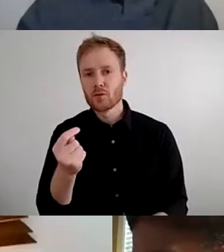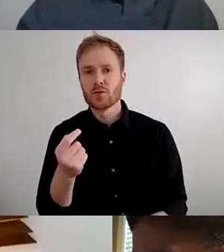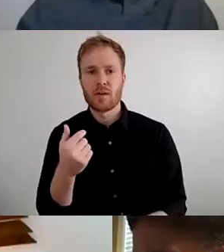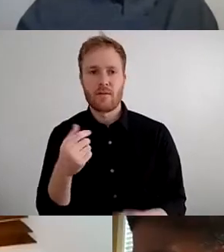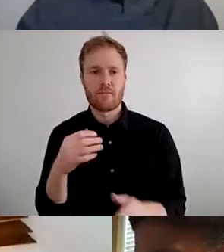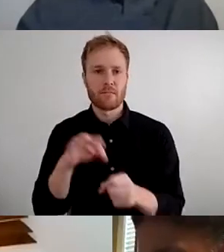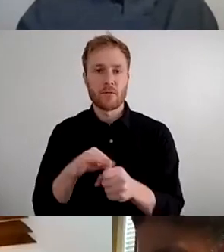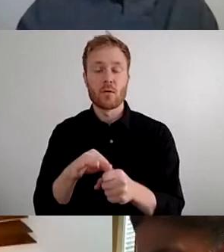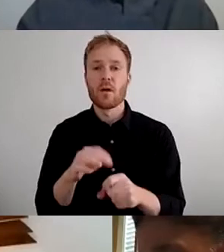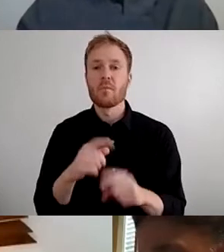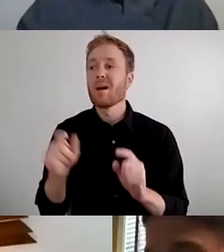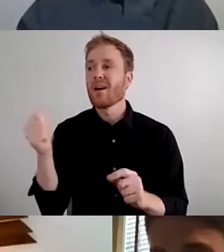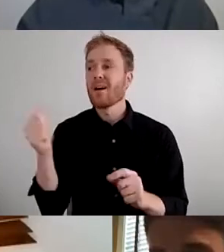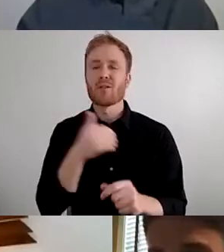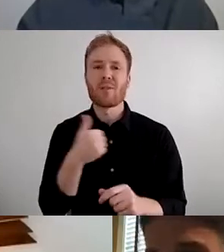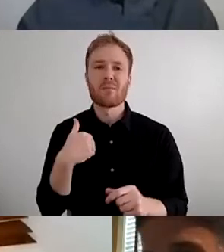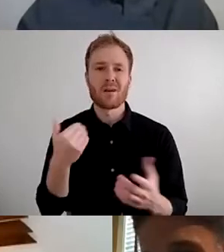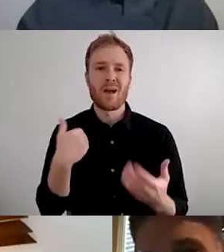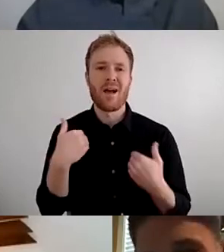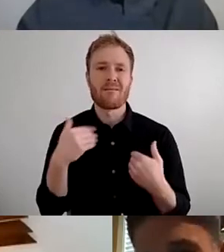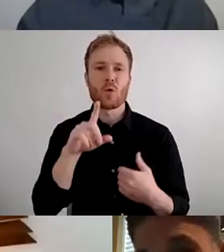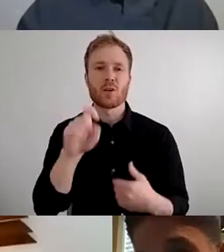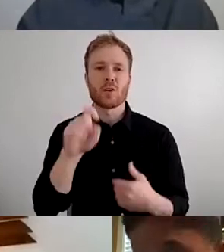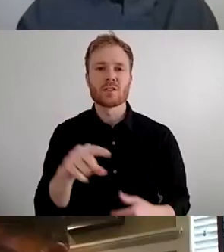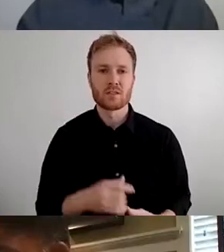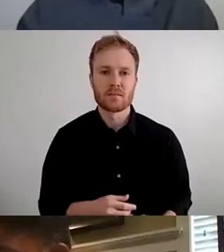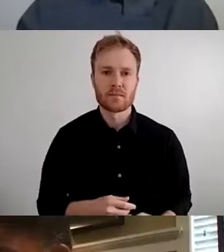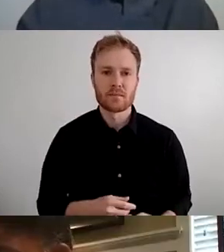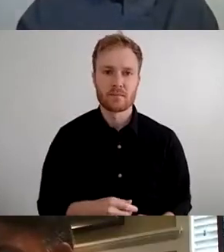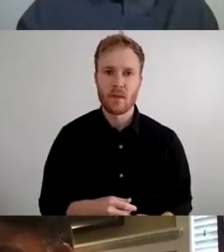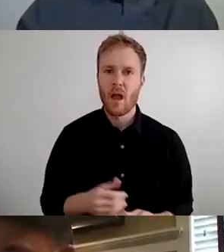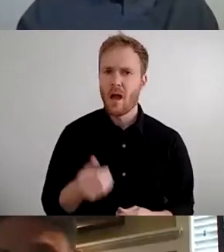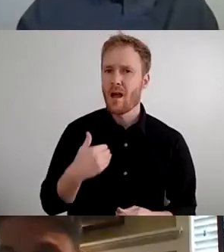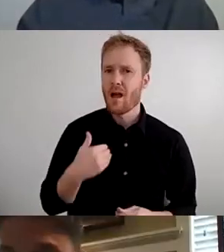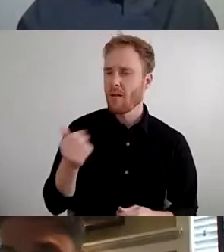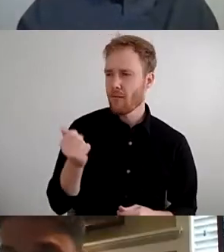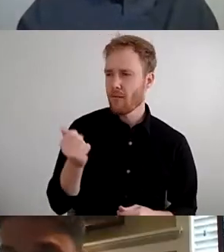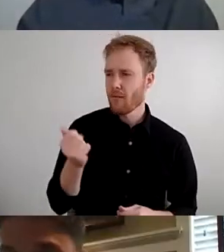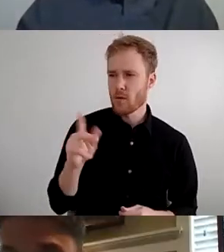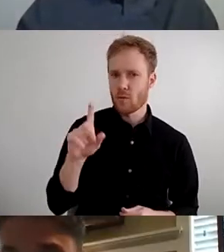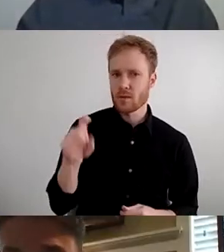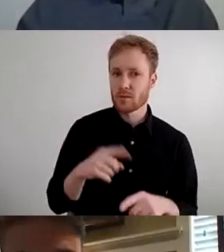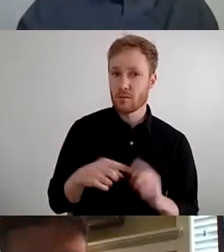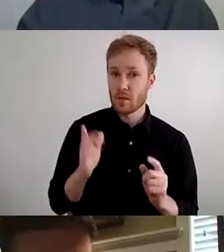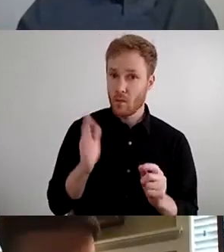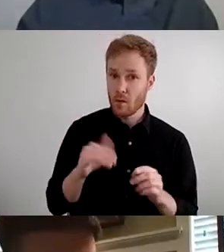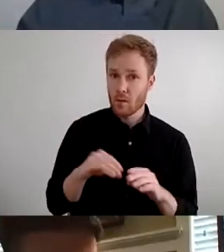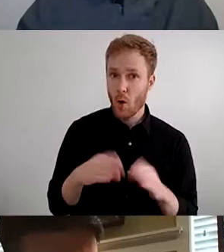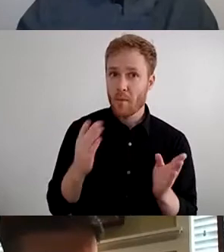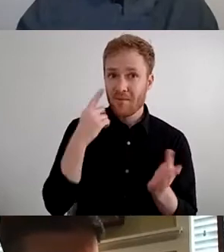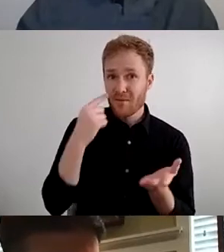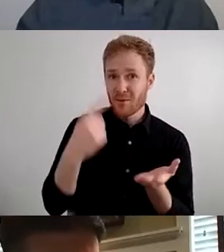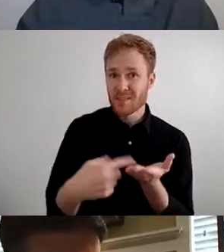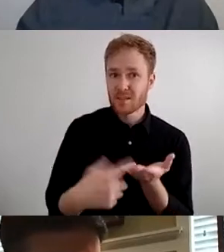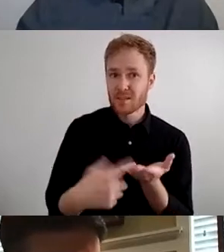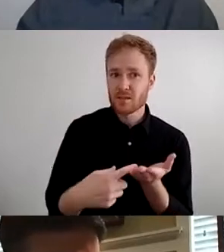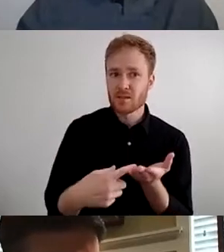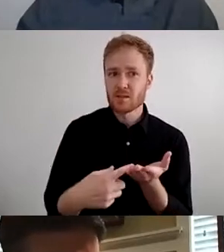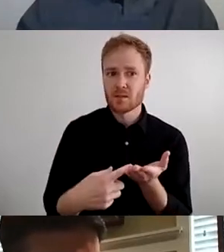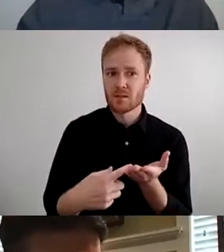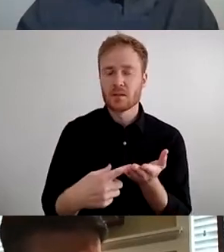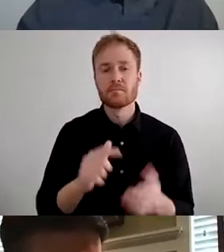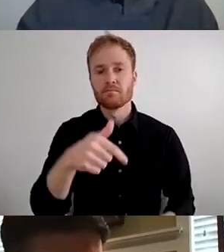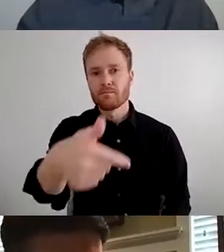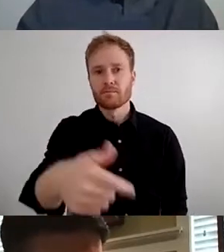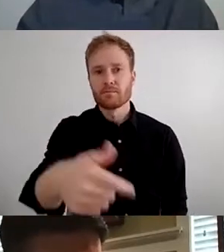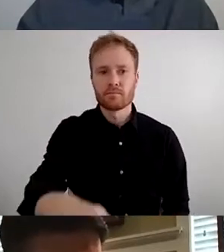first. I just have a couple, but that's going to open it up to discussion. So, it's up to you. I